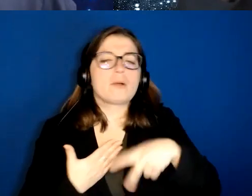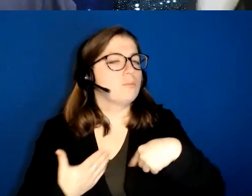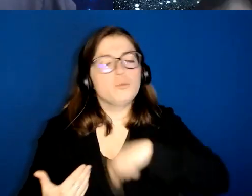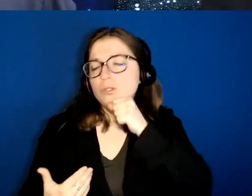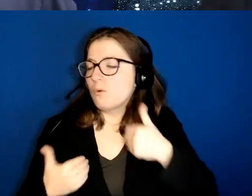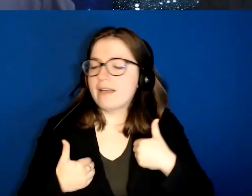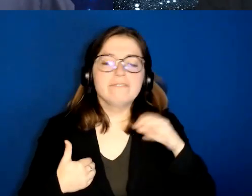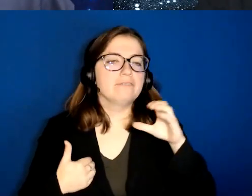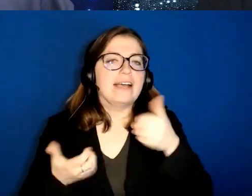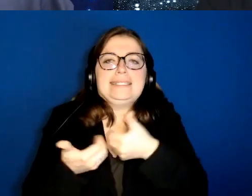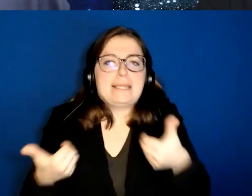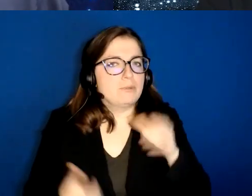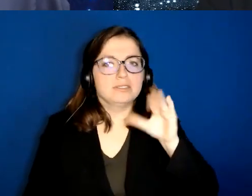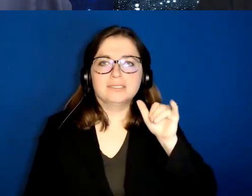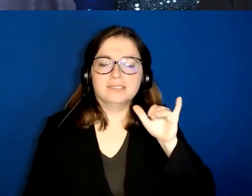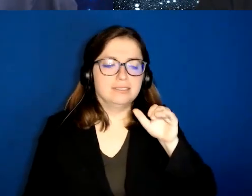cybersecurity program.